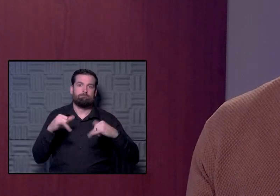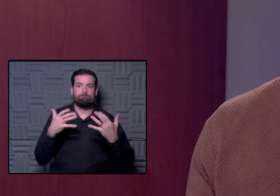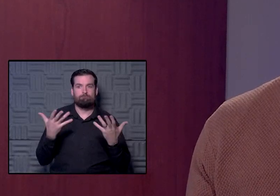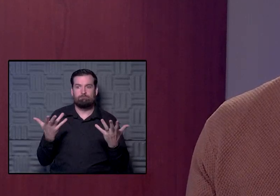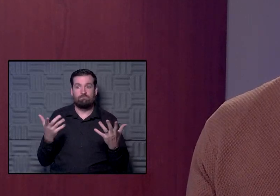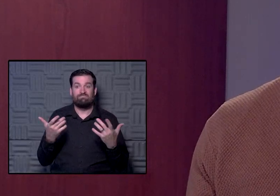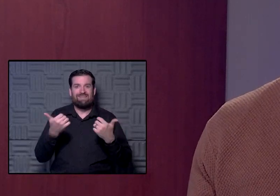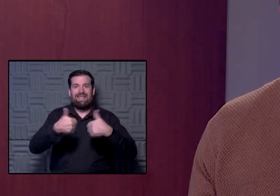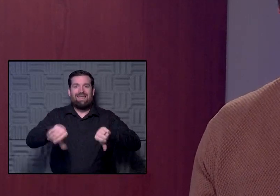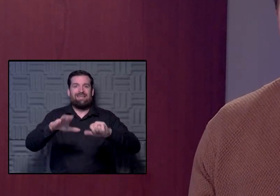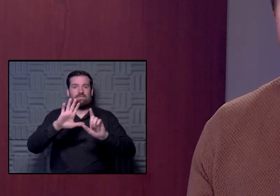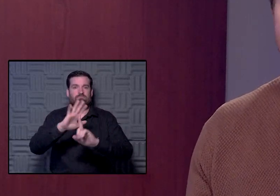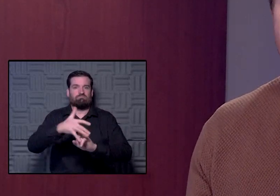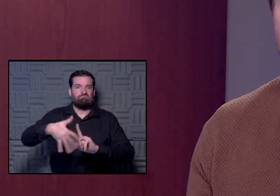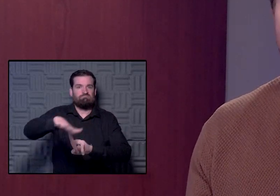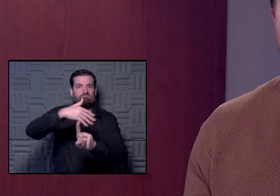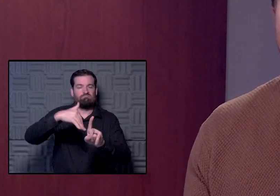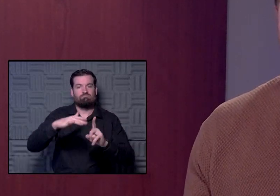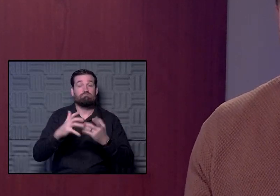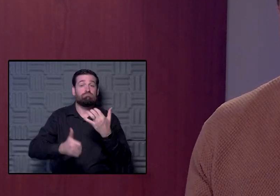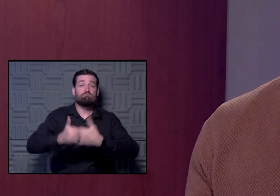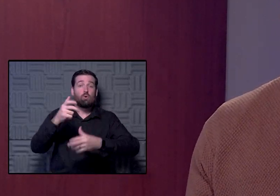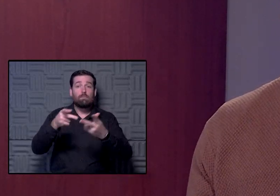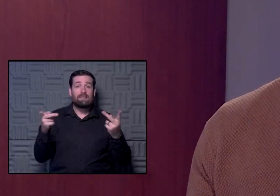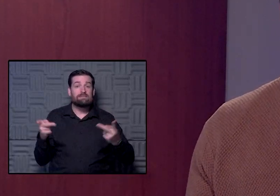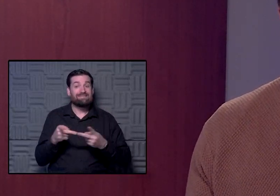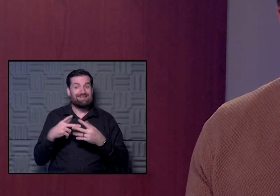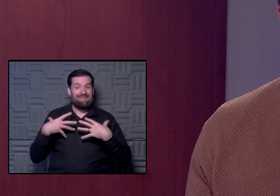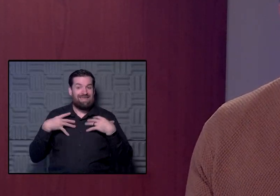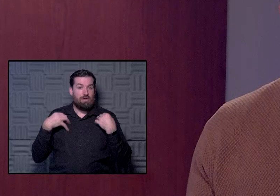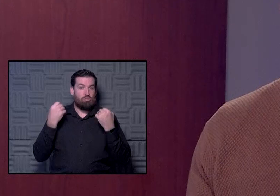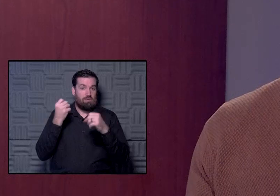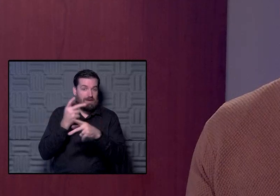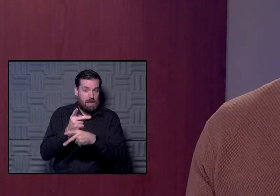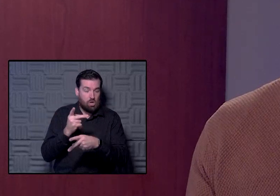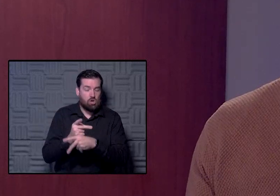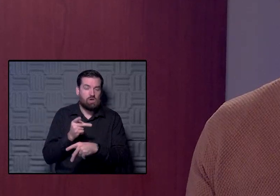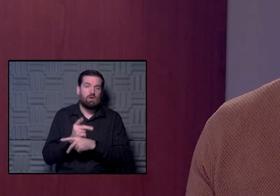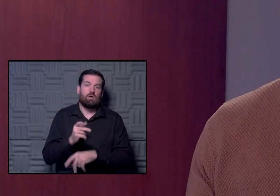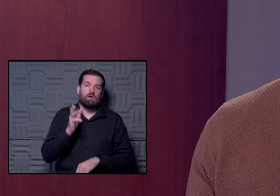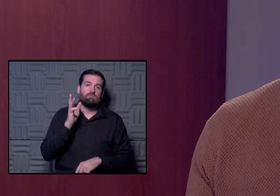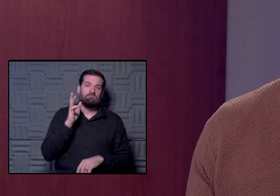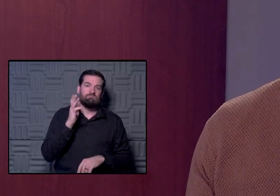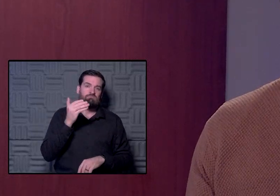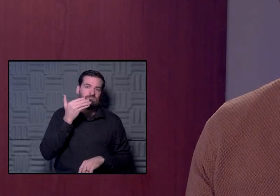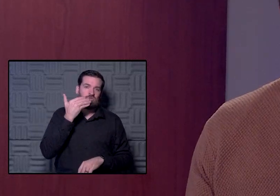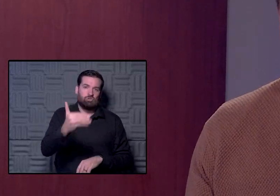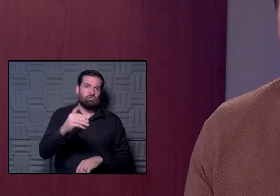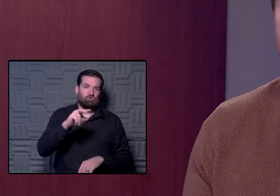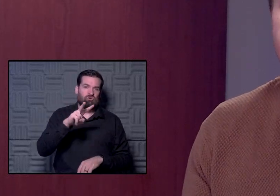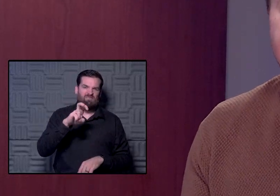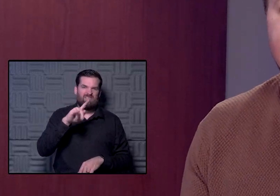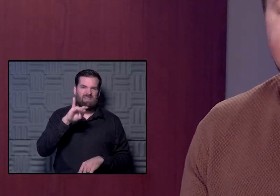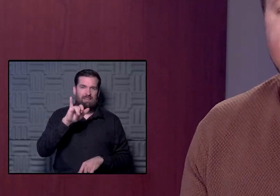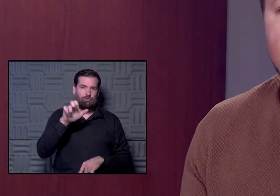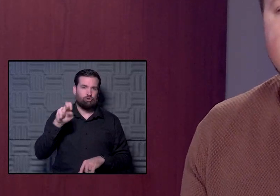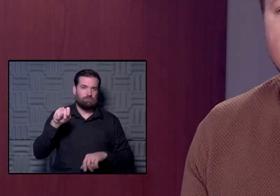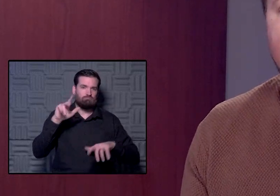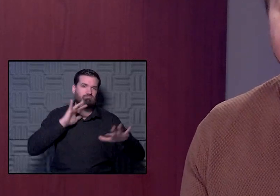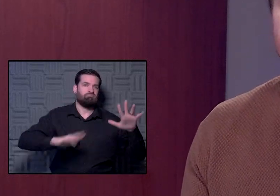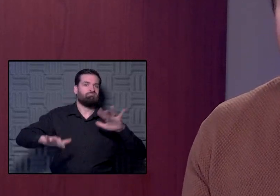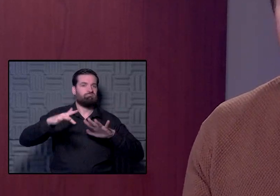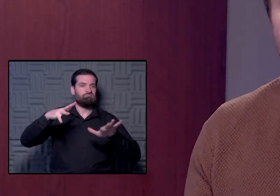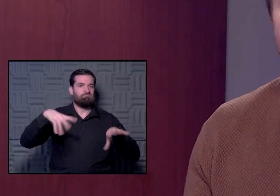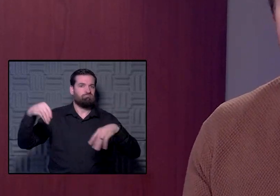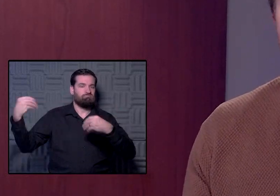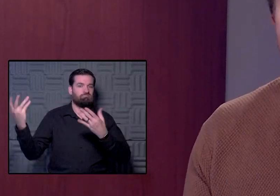really in any setting. Most places where healthcare is being performed, there will be fairly good ventilation. And so